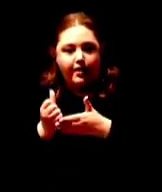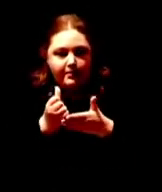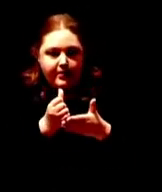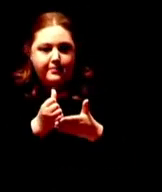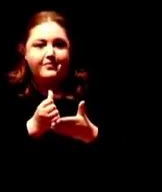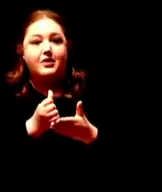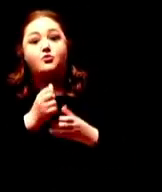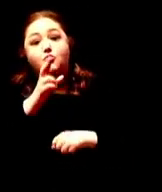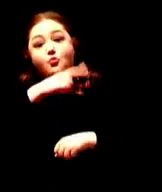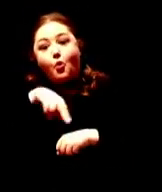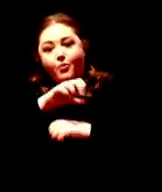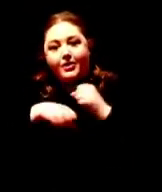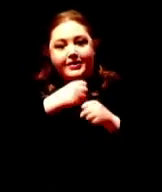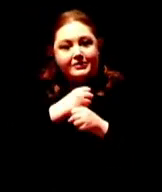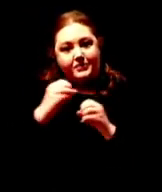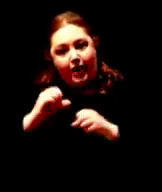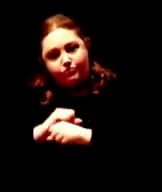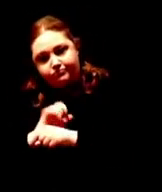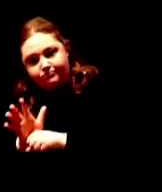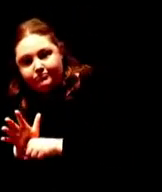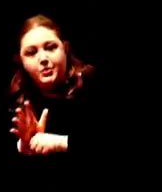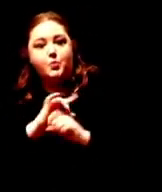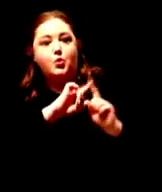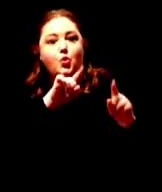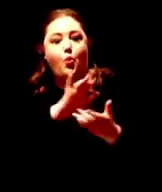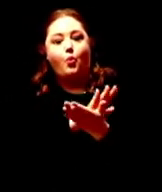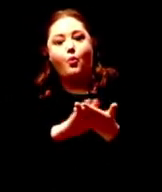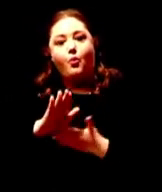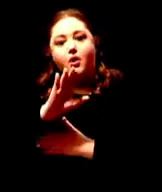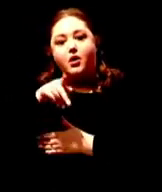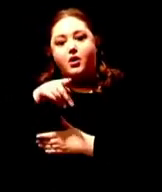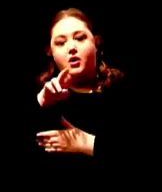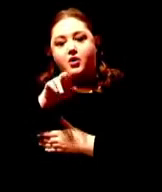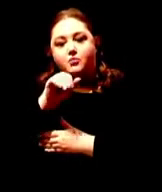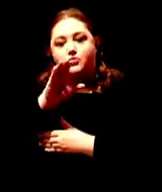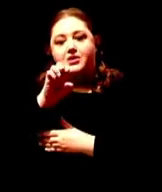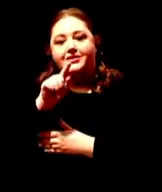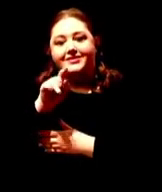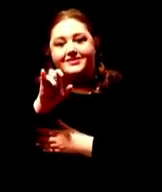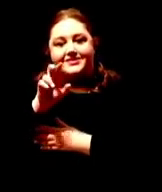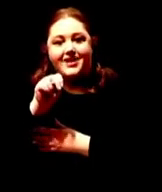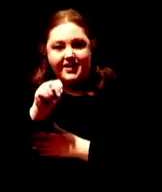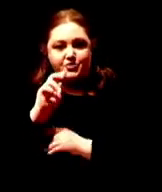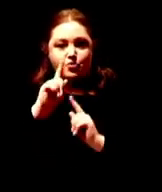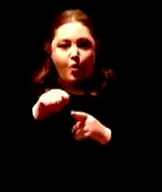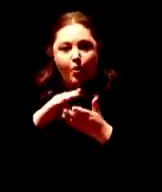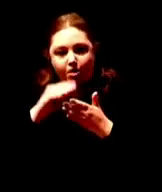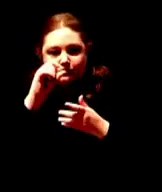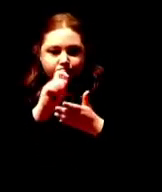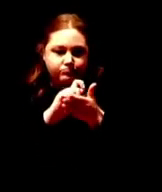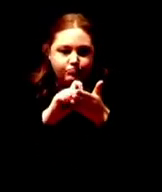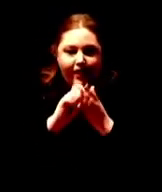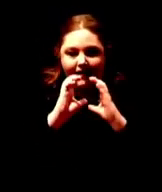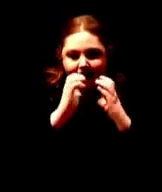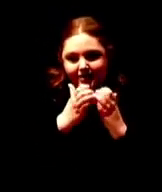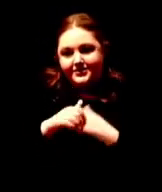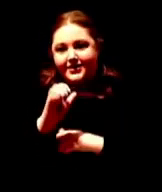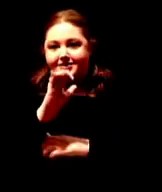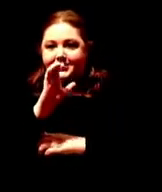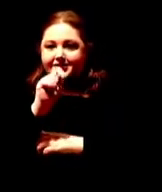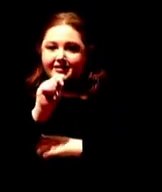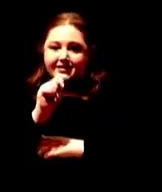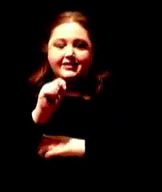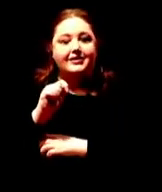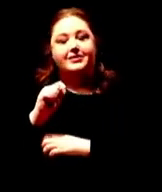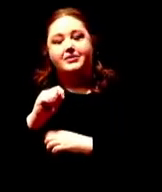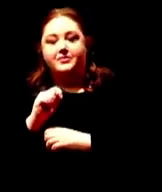years, we are flown out to Princeton for 7 weeks to be given resources such as writing classes, SAT and ACT prep, in order to help